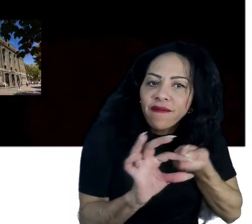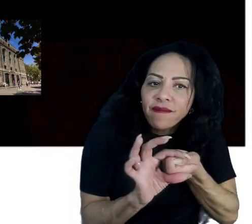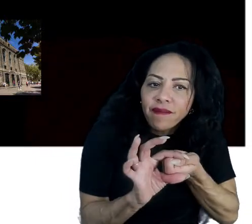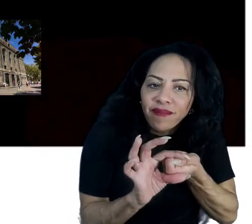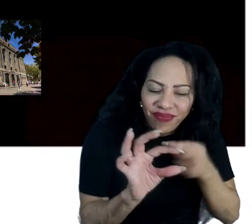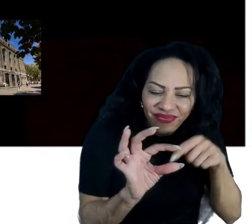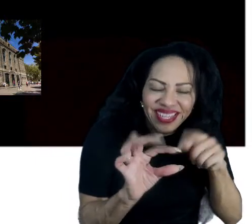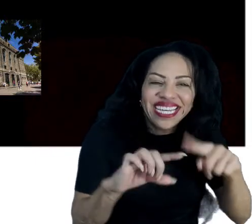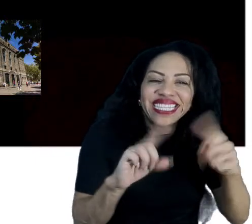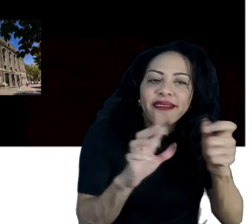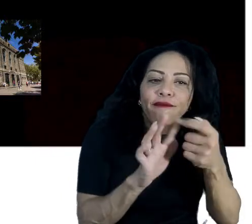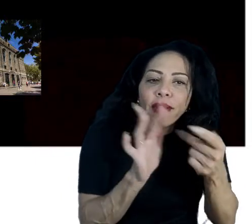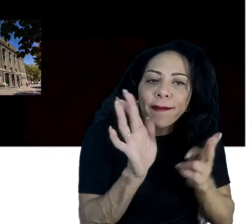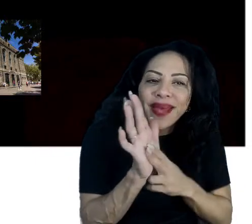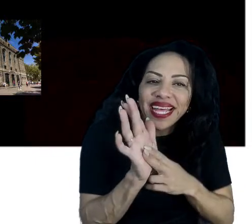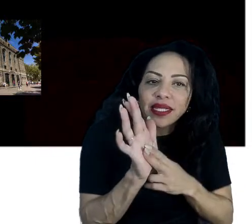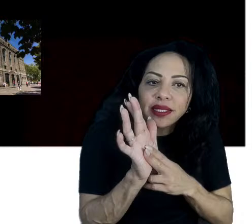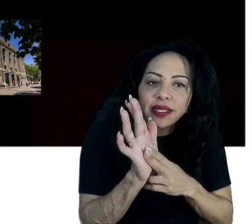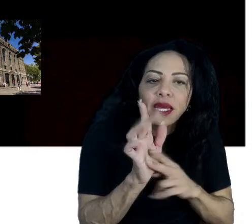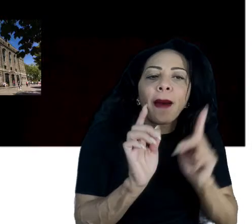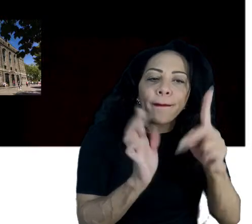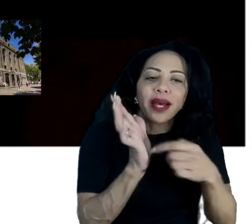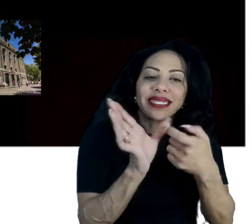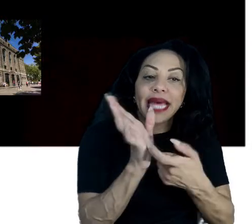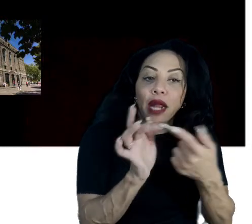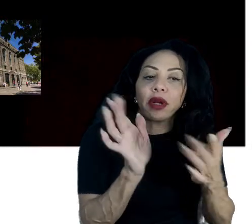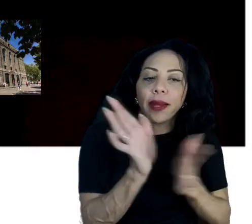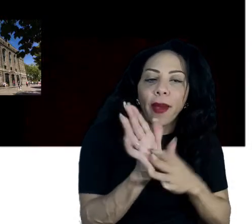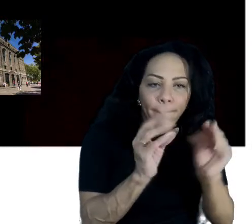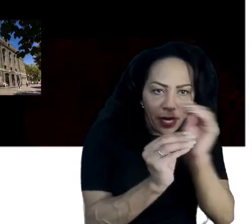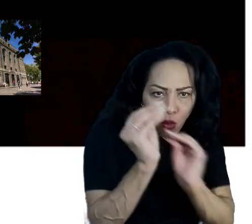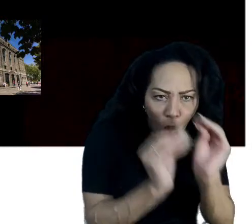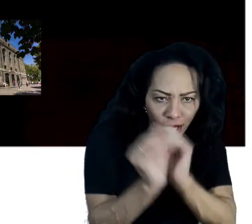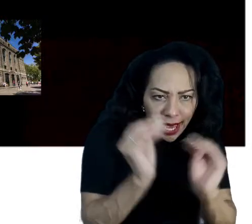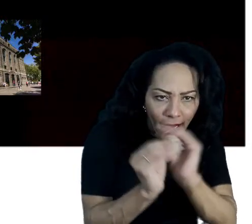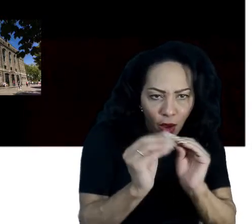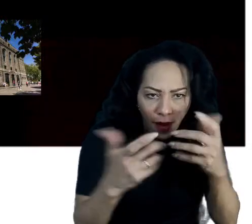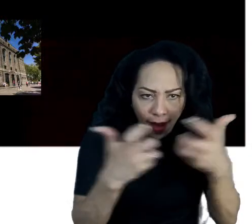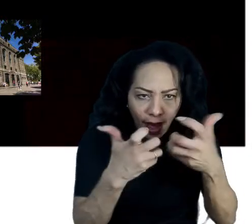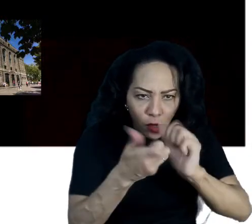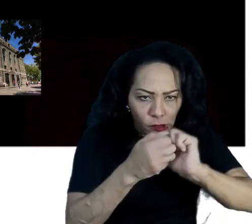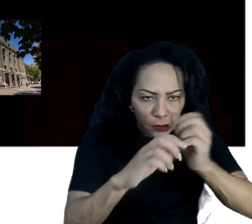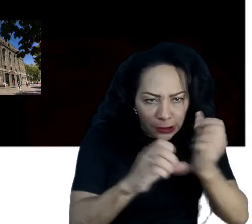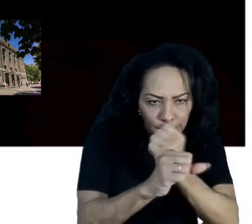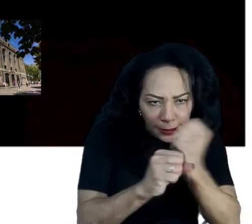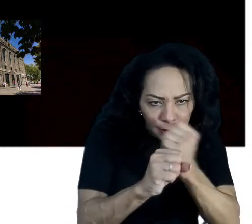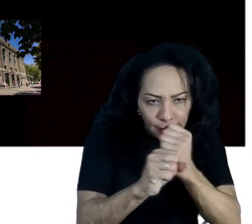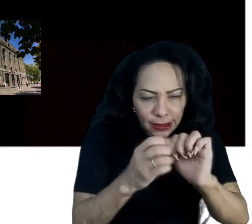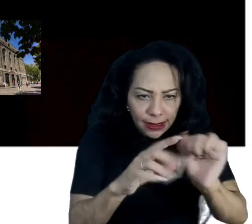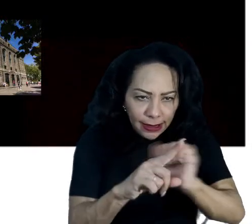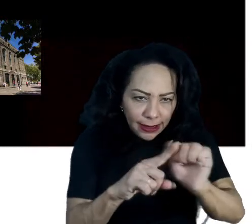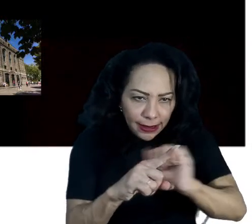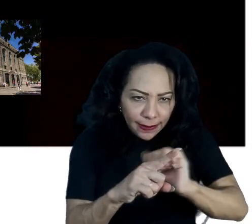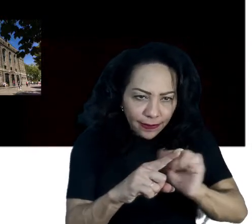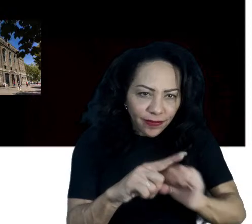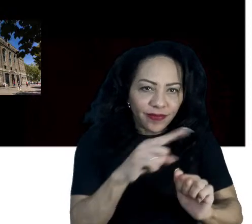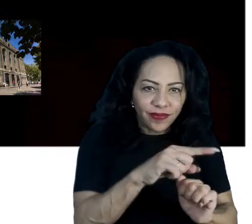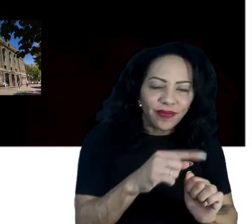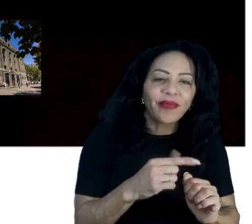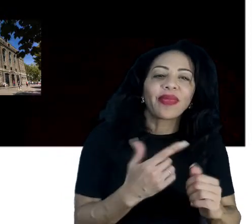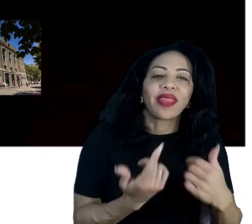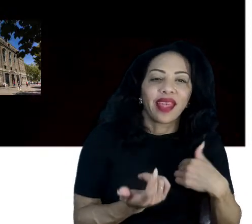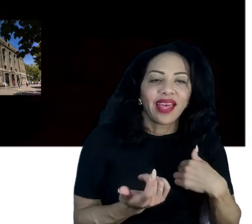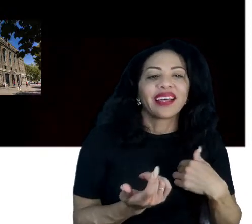he managed it. So I was able to retransmit that data. But I really wanted to take that back to Arnolfini. I wanted to